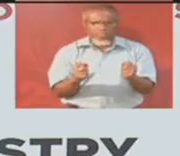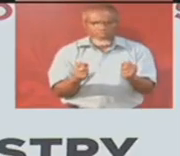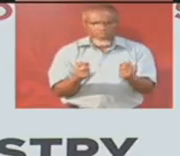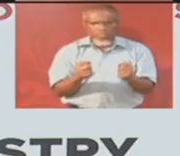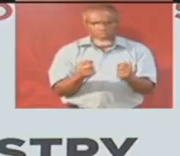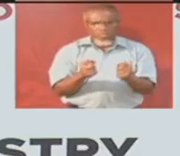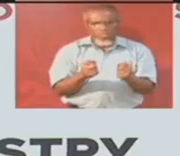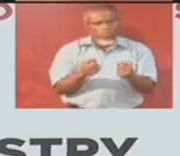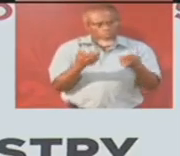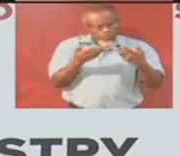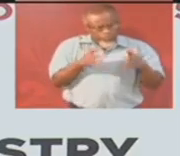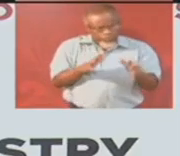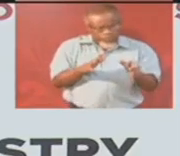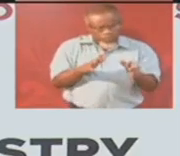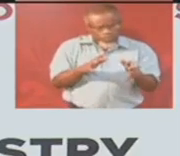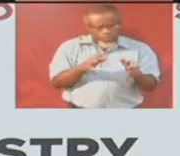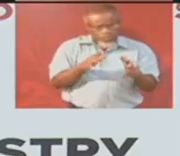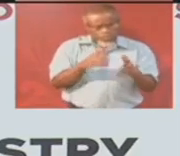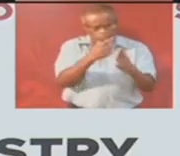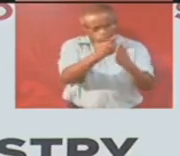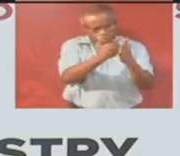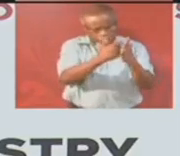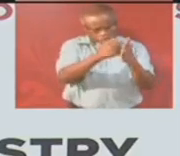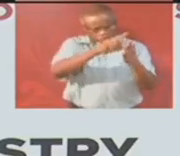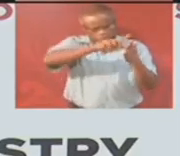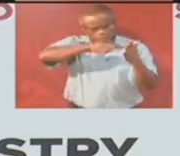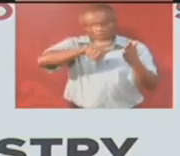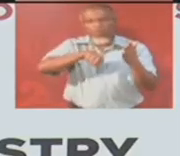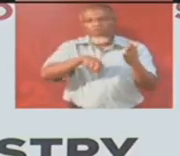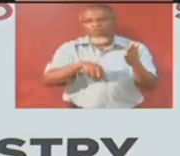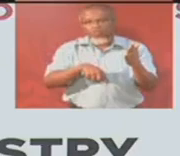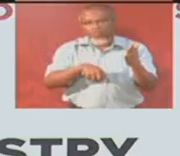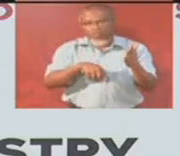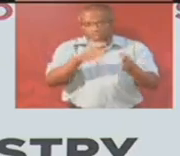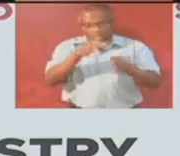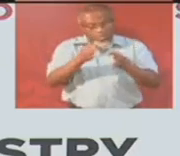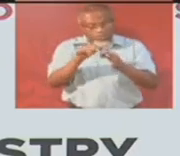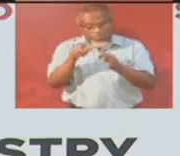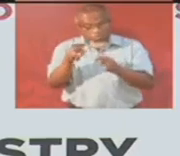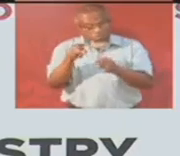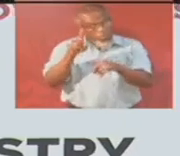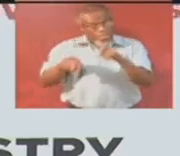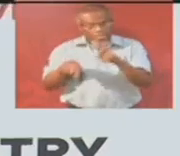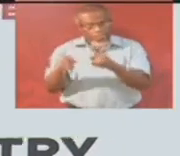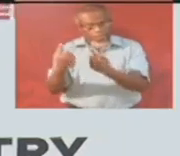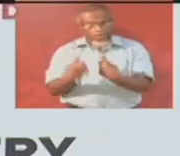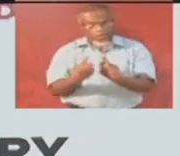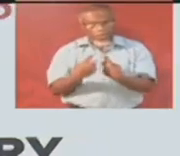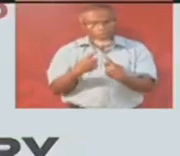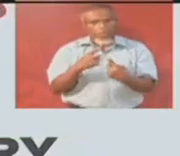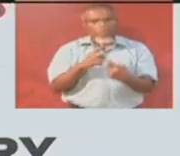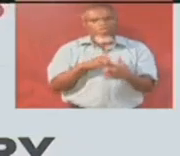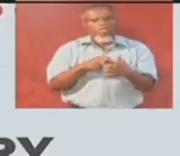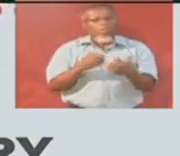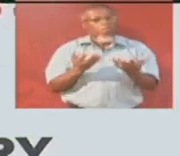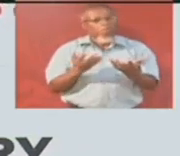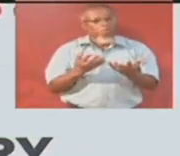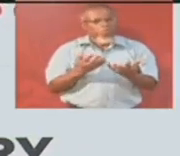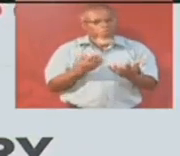the list. And those who really can't come to us, we go to them. I have indicated